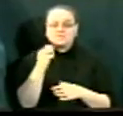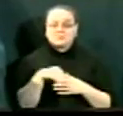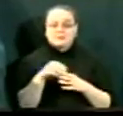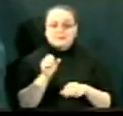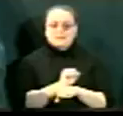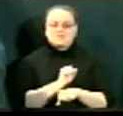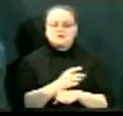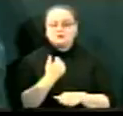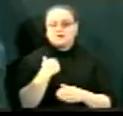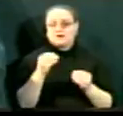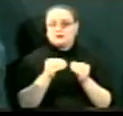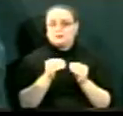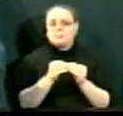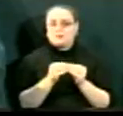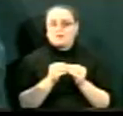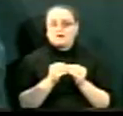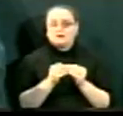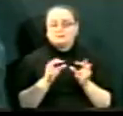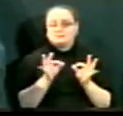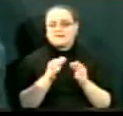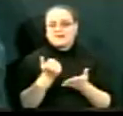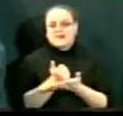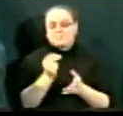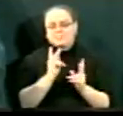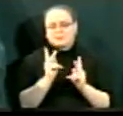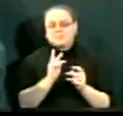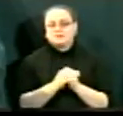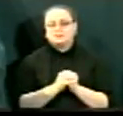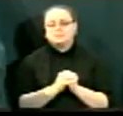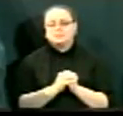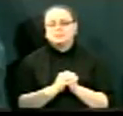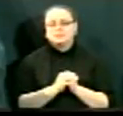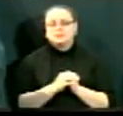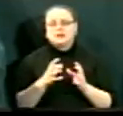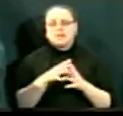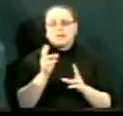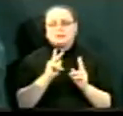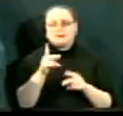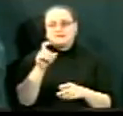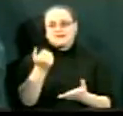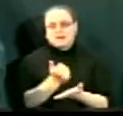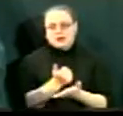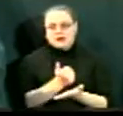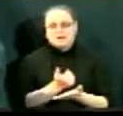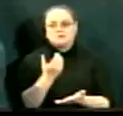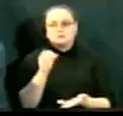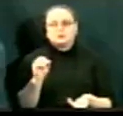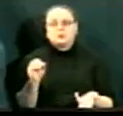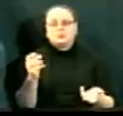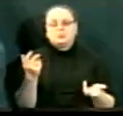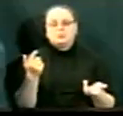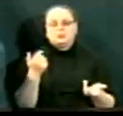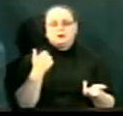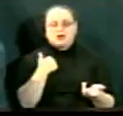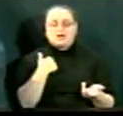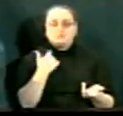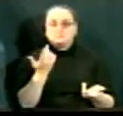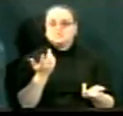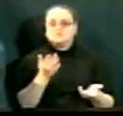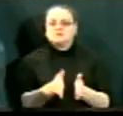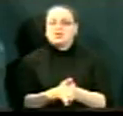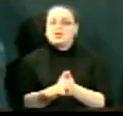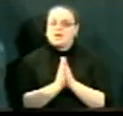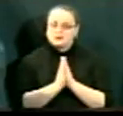that I can have more of an impact to help people. And there's a lot of people that need help. And so I would just